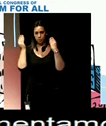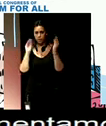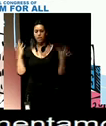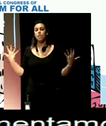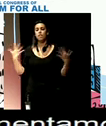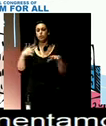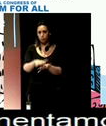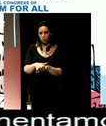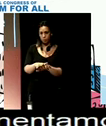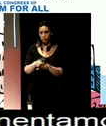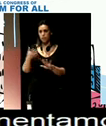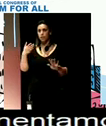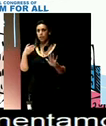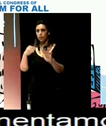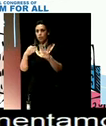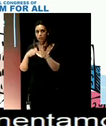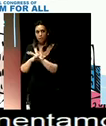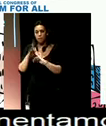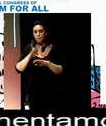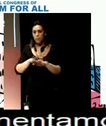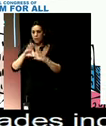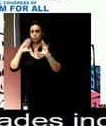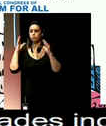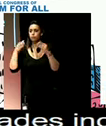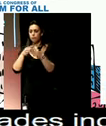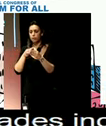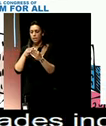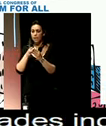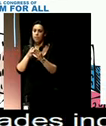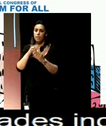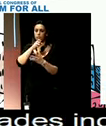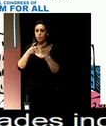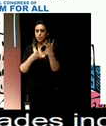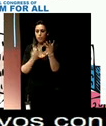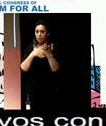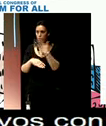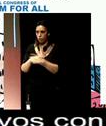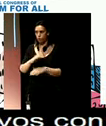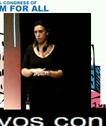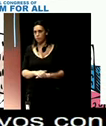inclusive and accessible activities and resources for disabled people.